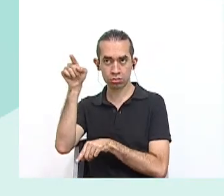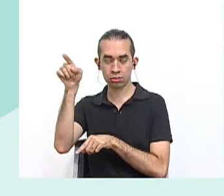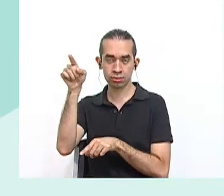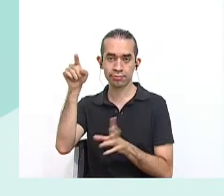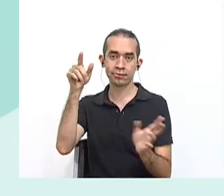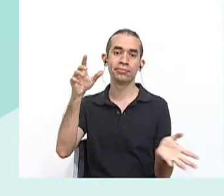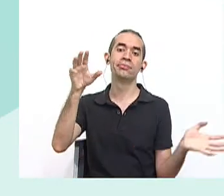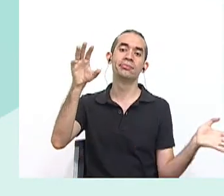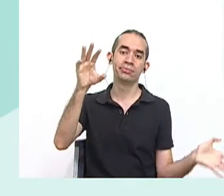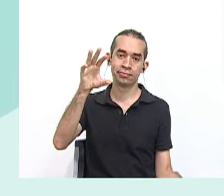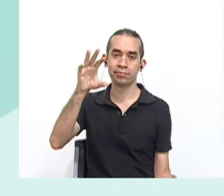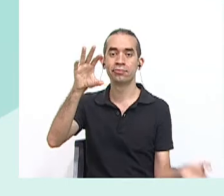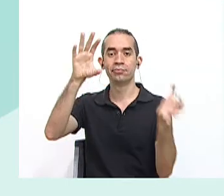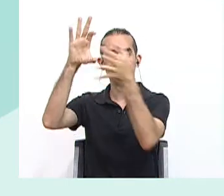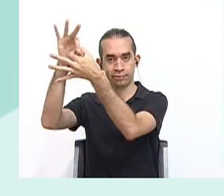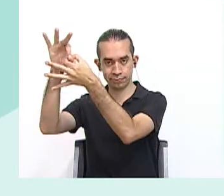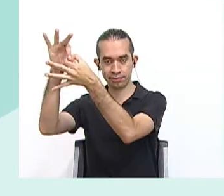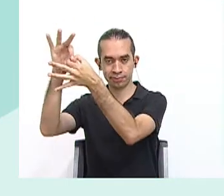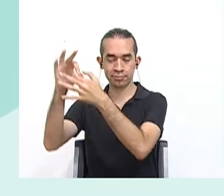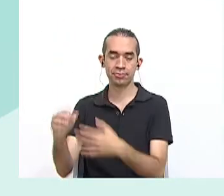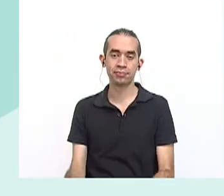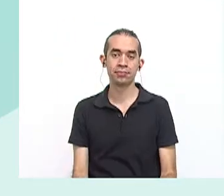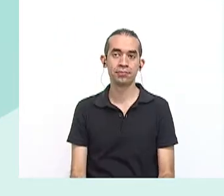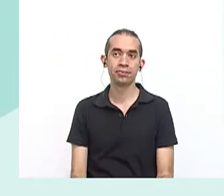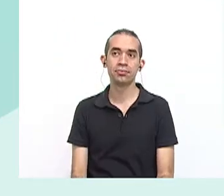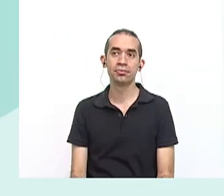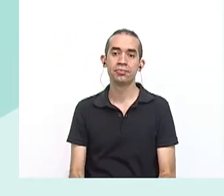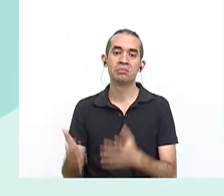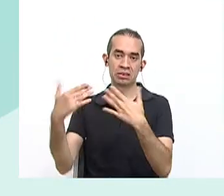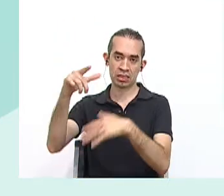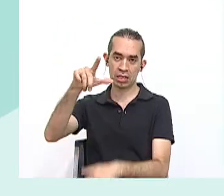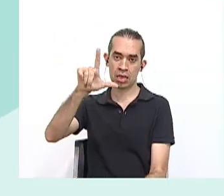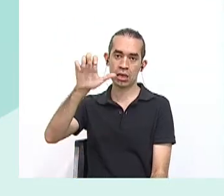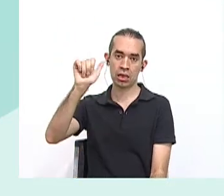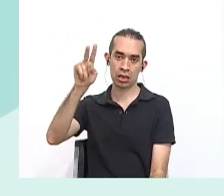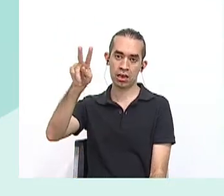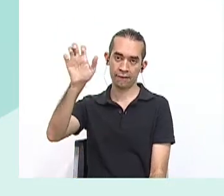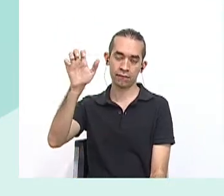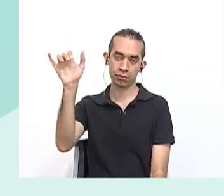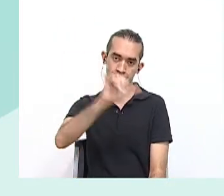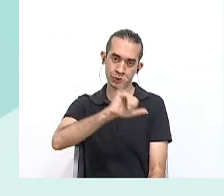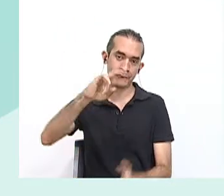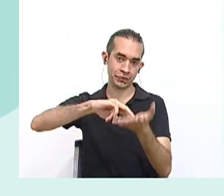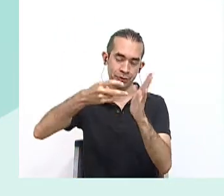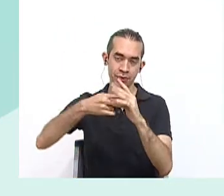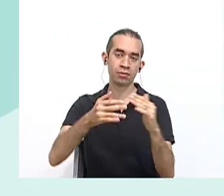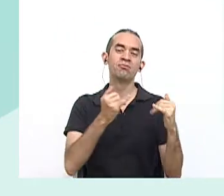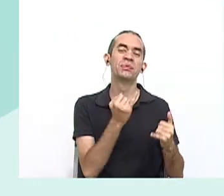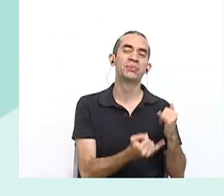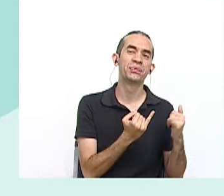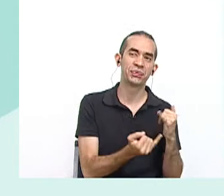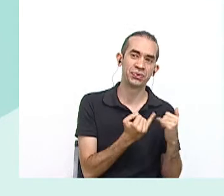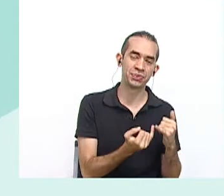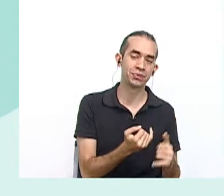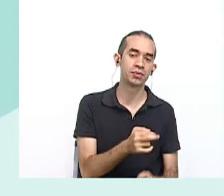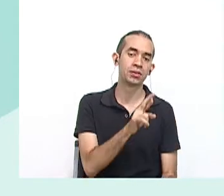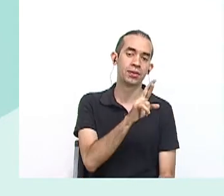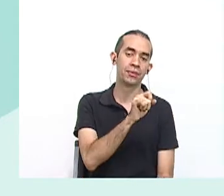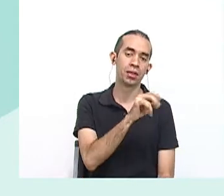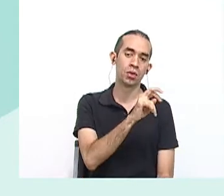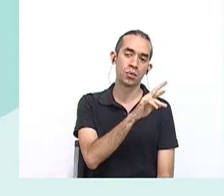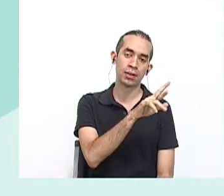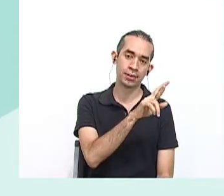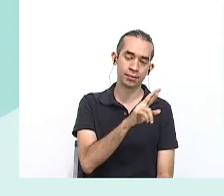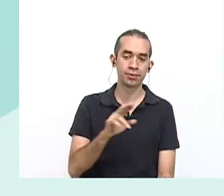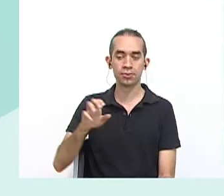It is to leave. Okay? And finally, of course, a recruiter or an employer, which